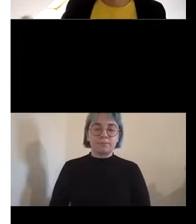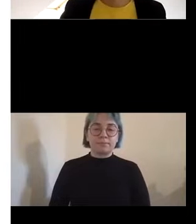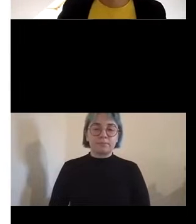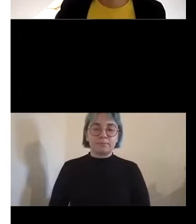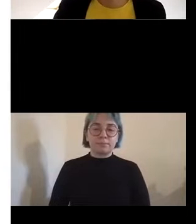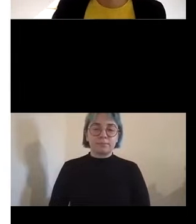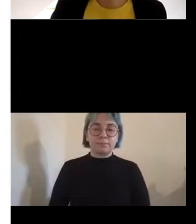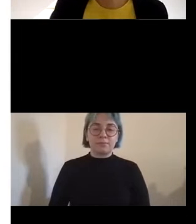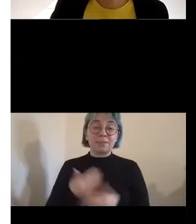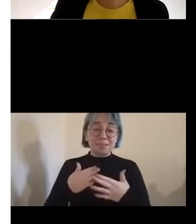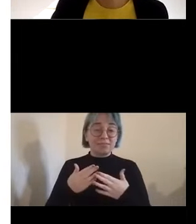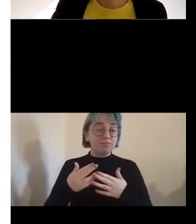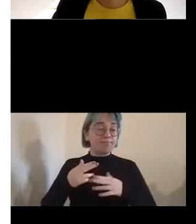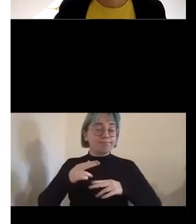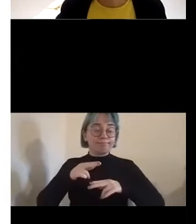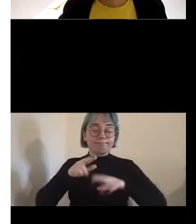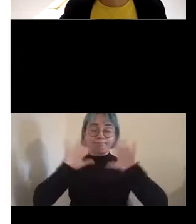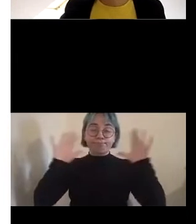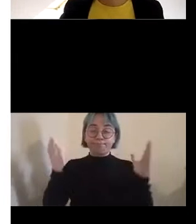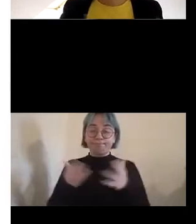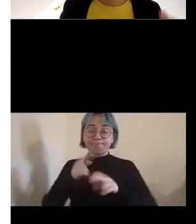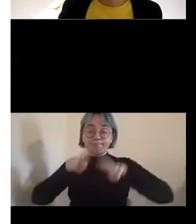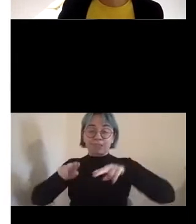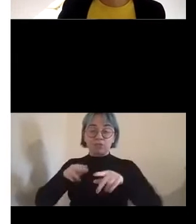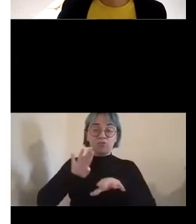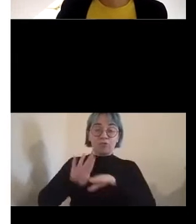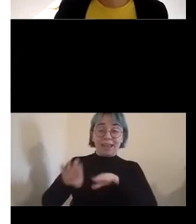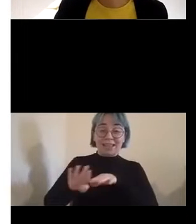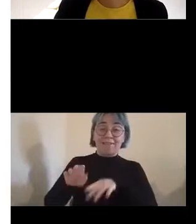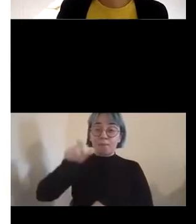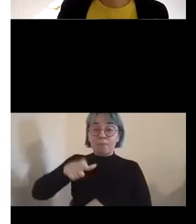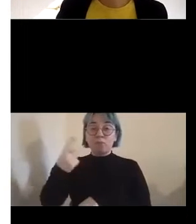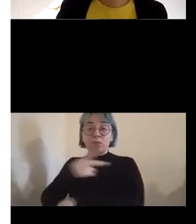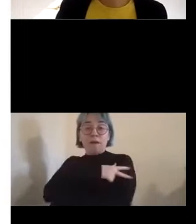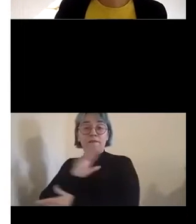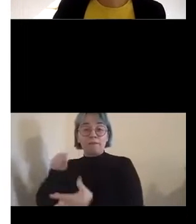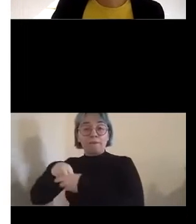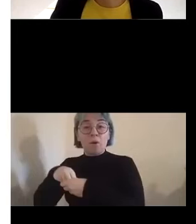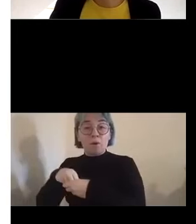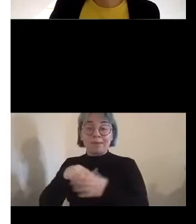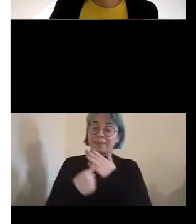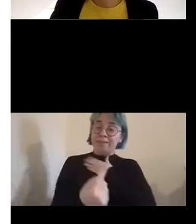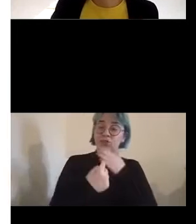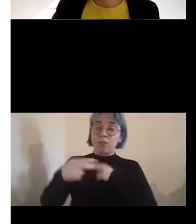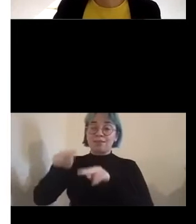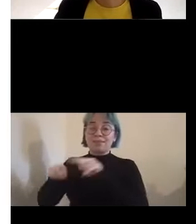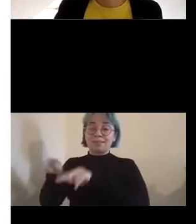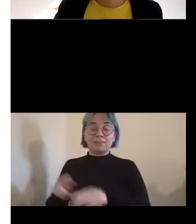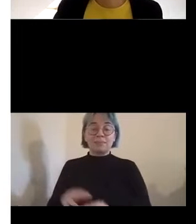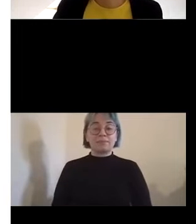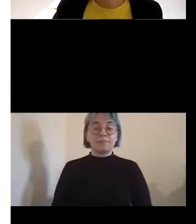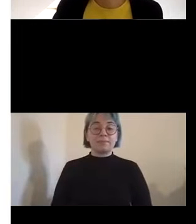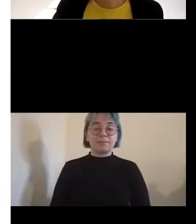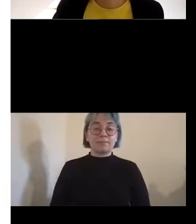some national trainings for the practitioners that are involved with the individual assessment. These were